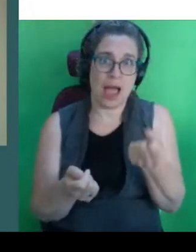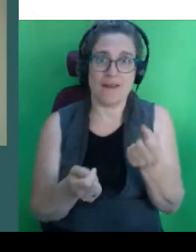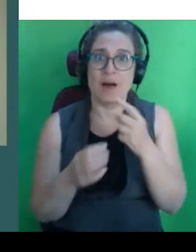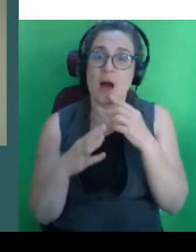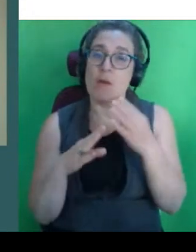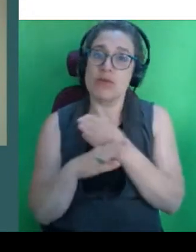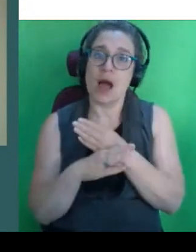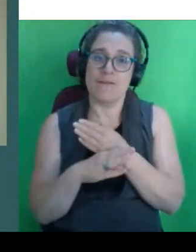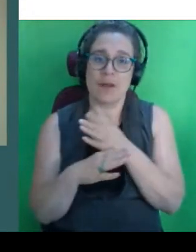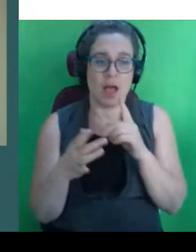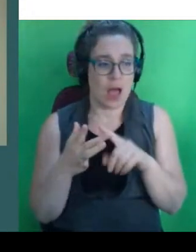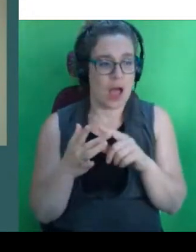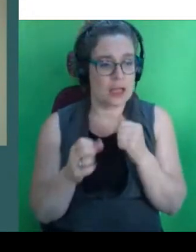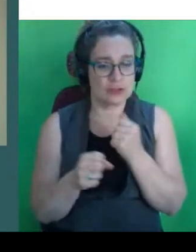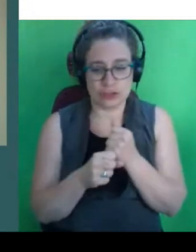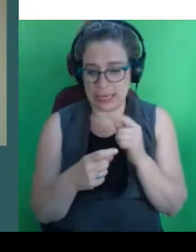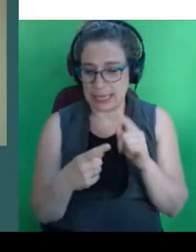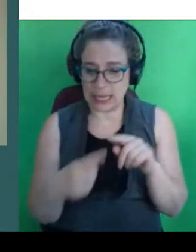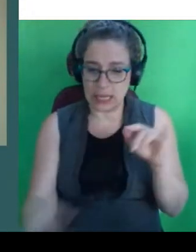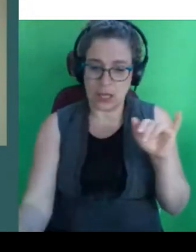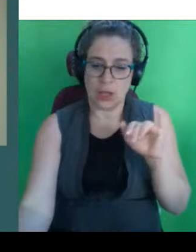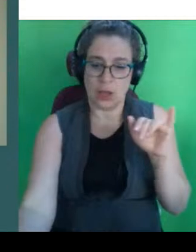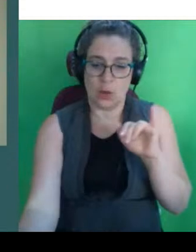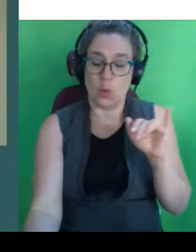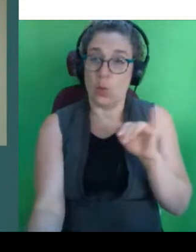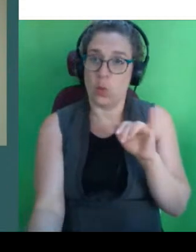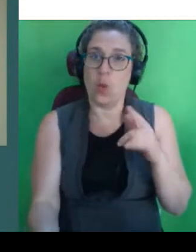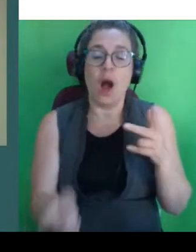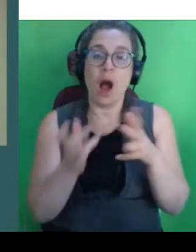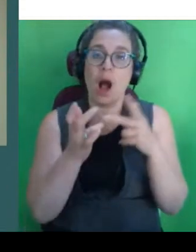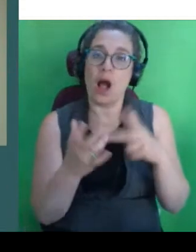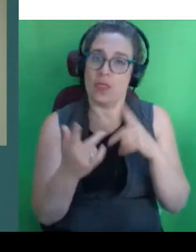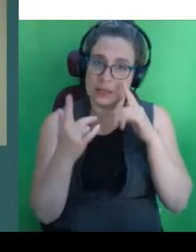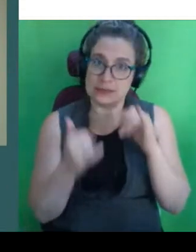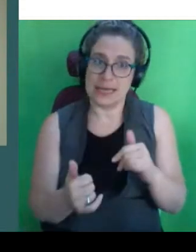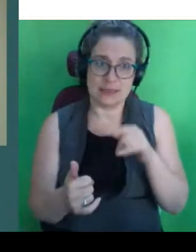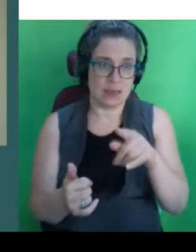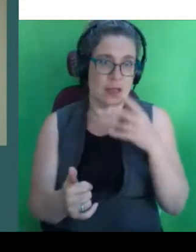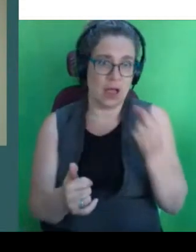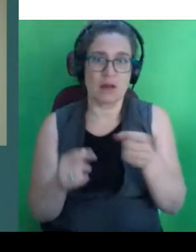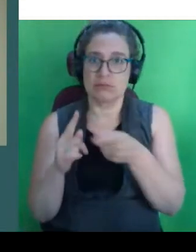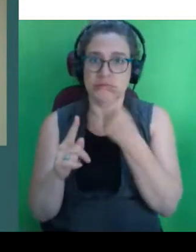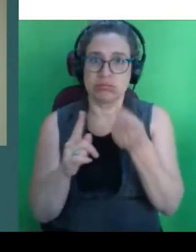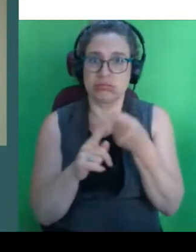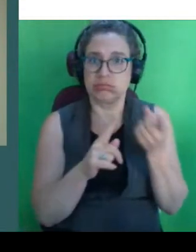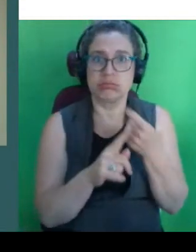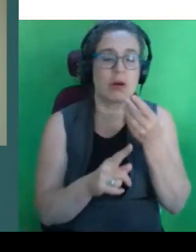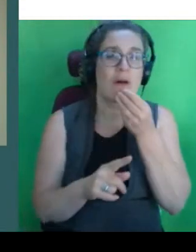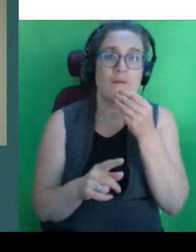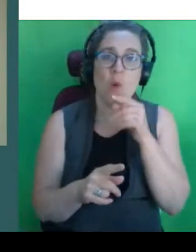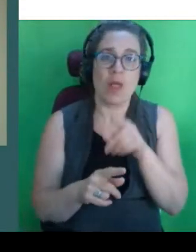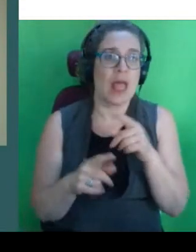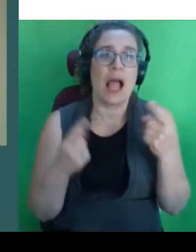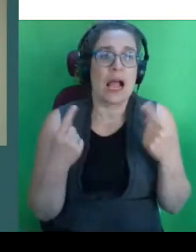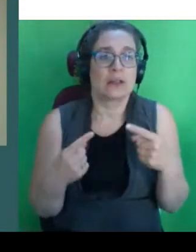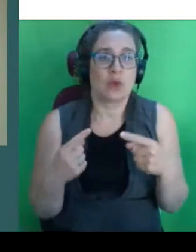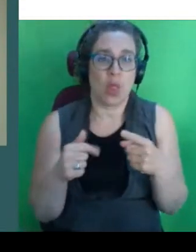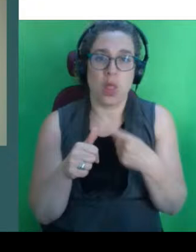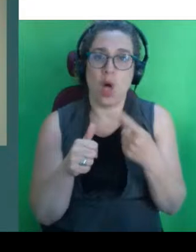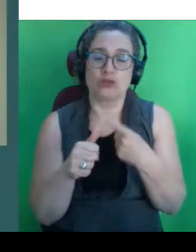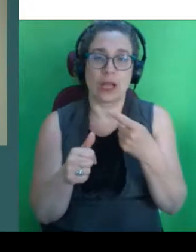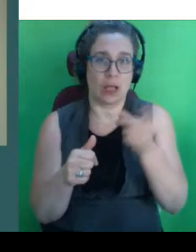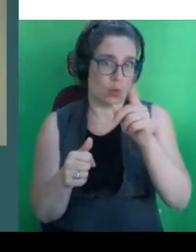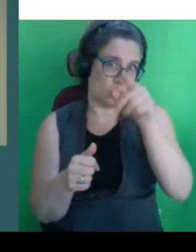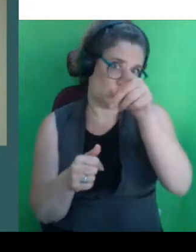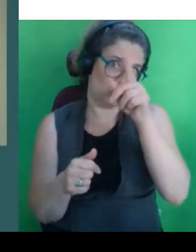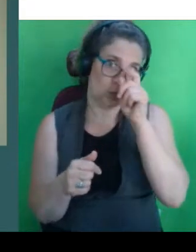tests, intolerance tests, and present with numerous lists of different foods they're allergic to? So what would your kind of advice be for